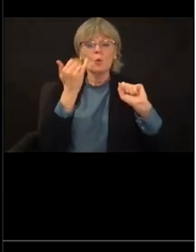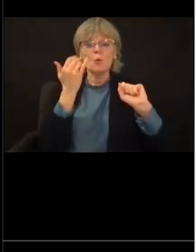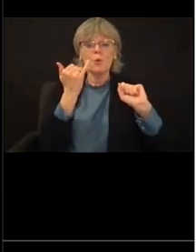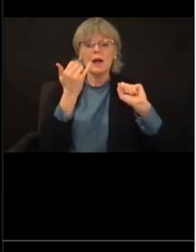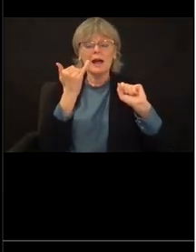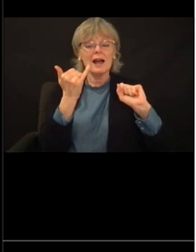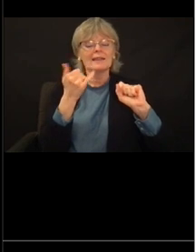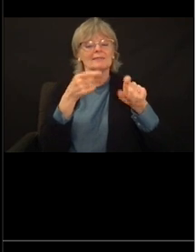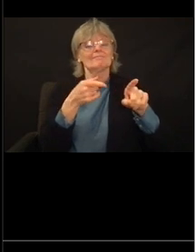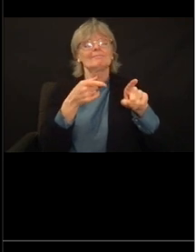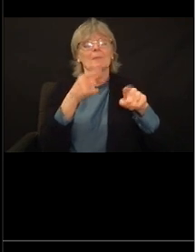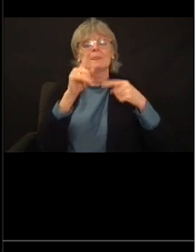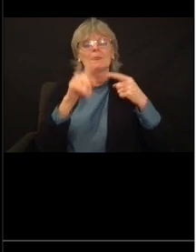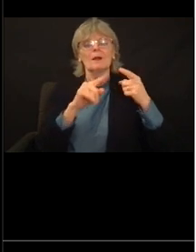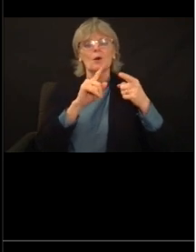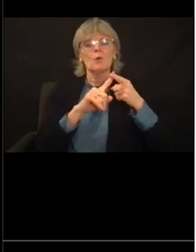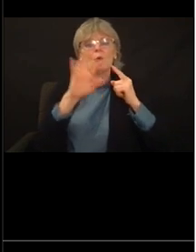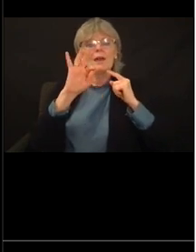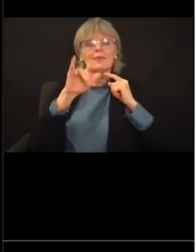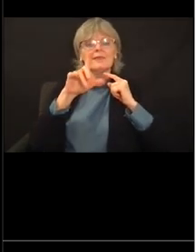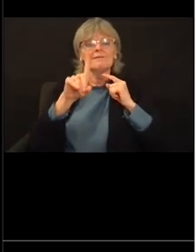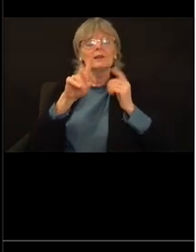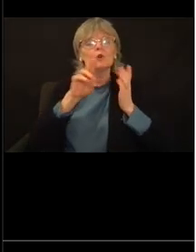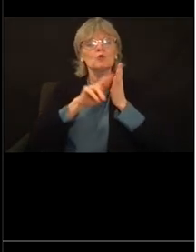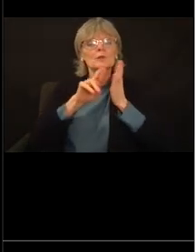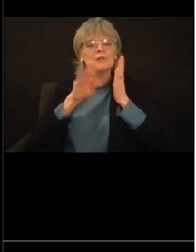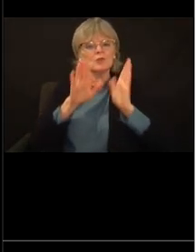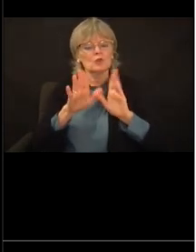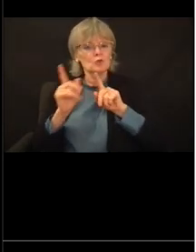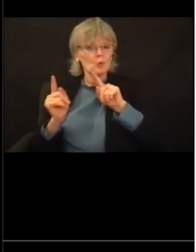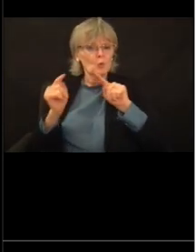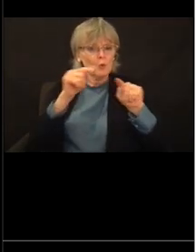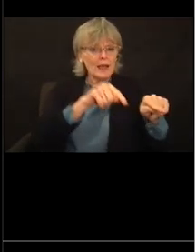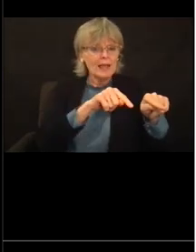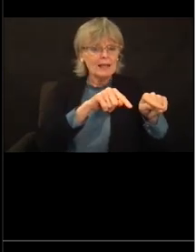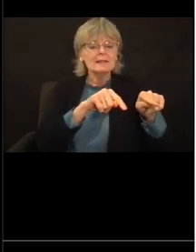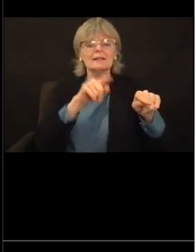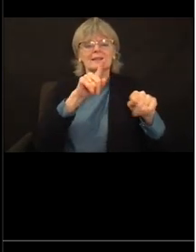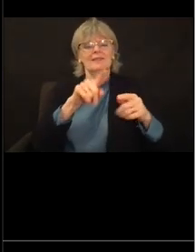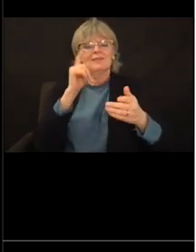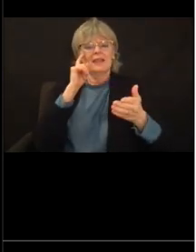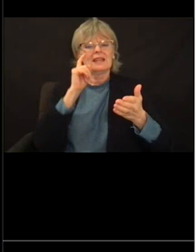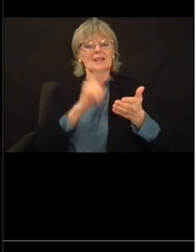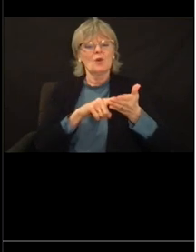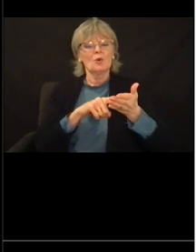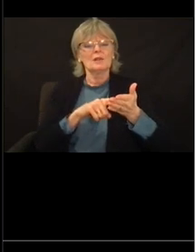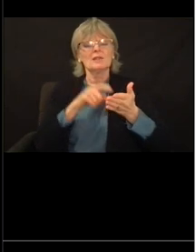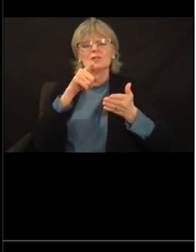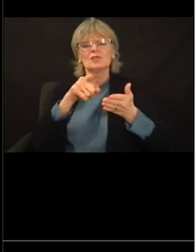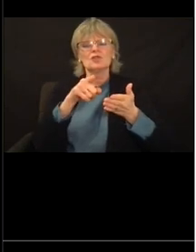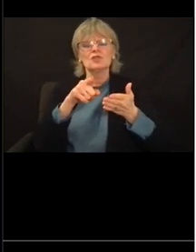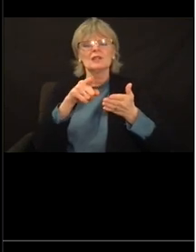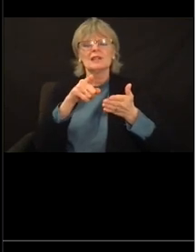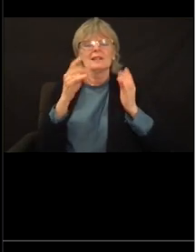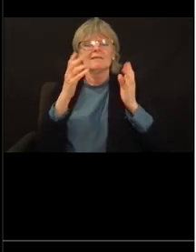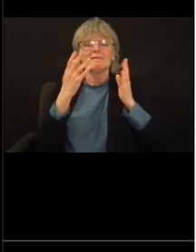is when the field researchers were out, they noticed, as you can see in this photo, she was very emaciated.